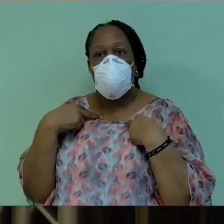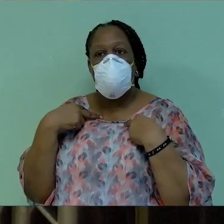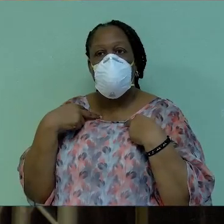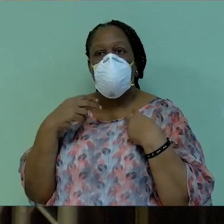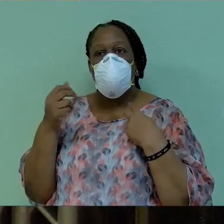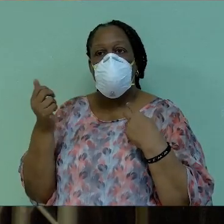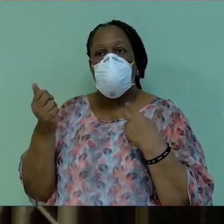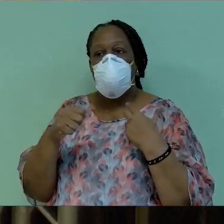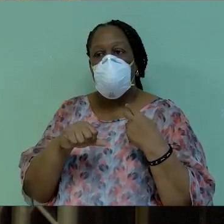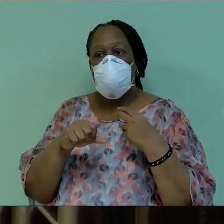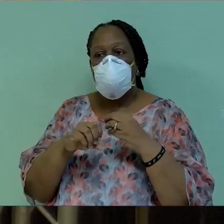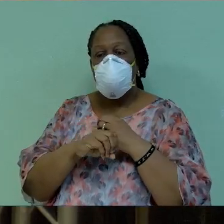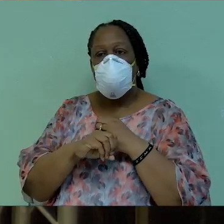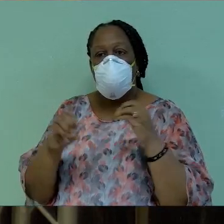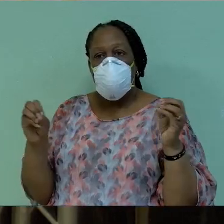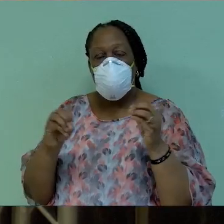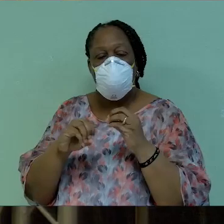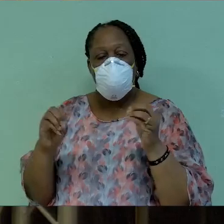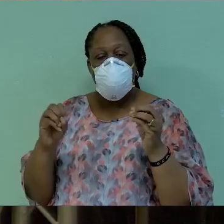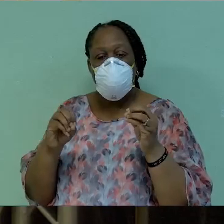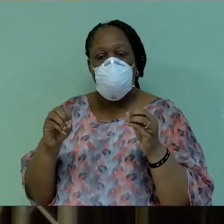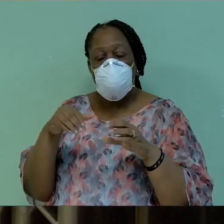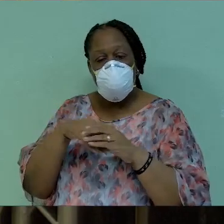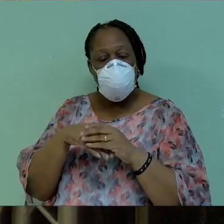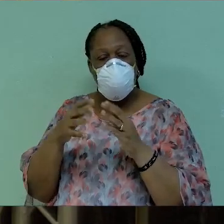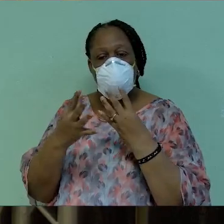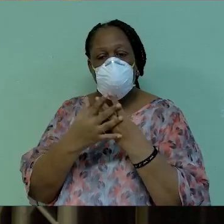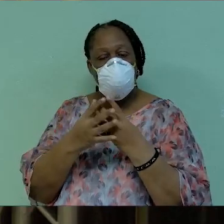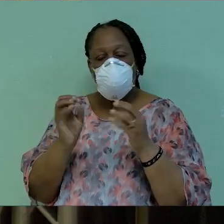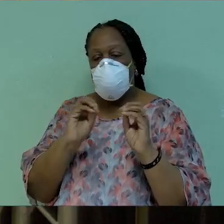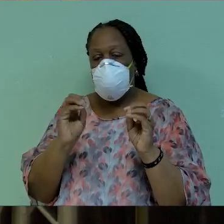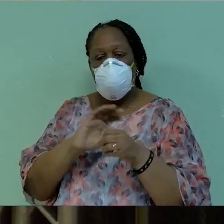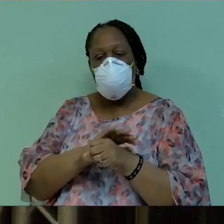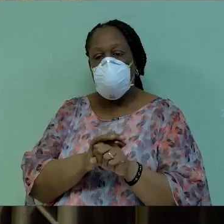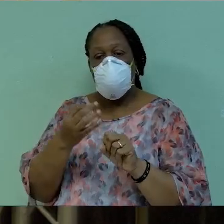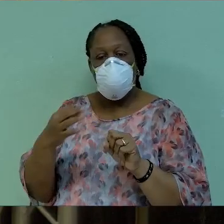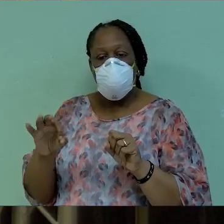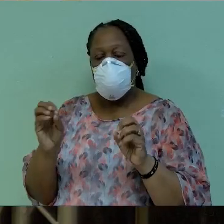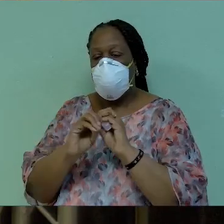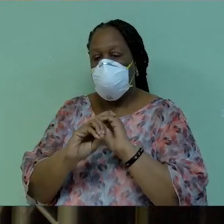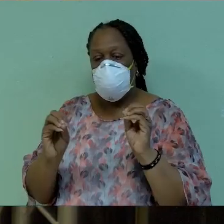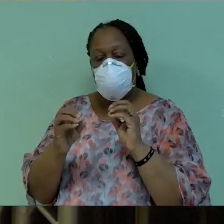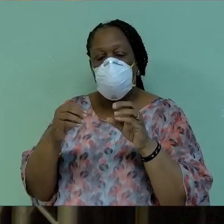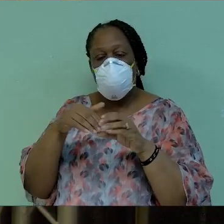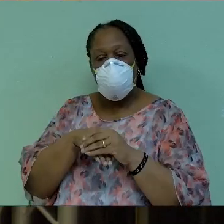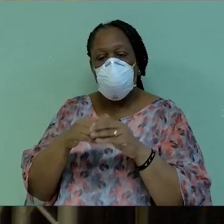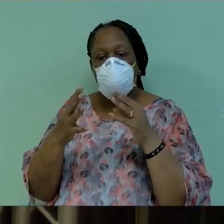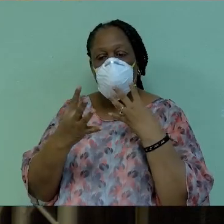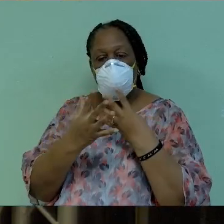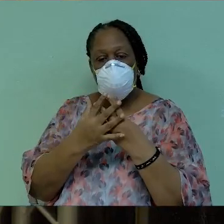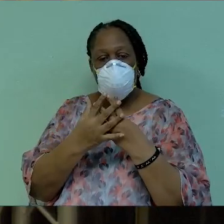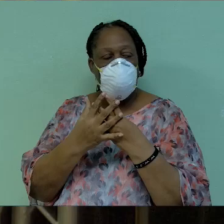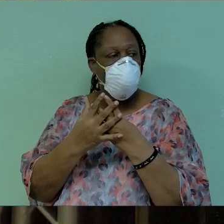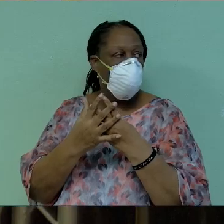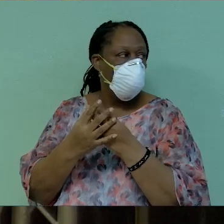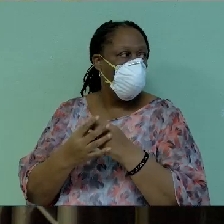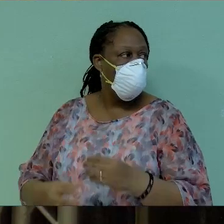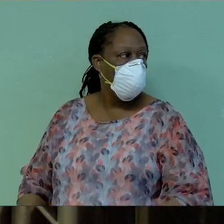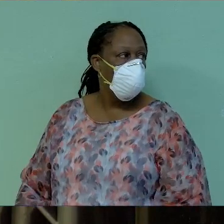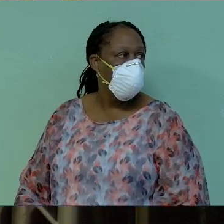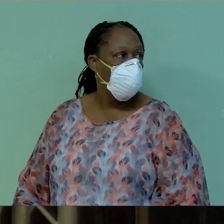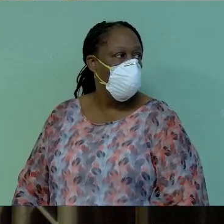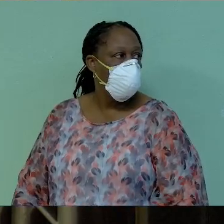any infection of the COVID-19. So all of the prisons in the English-speaking territories, so good so far that none